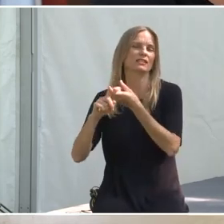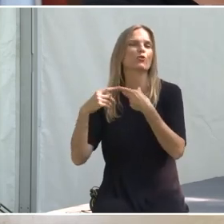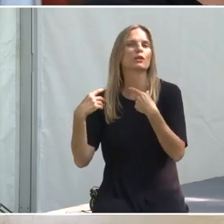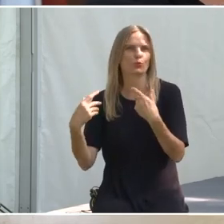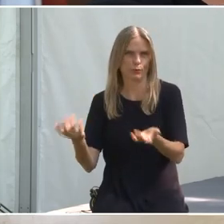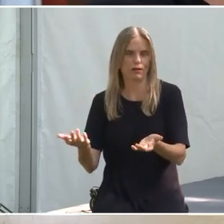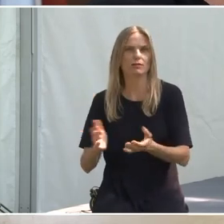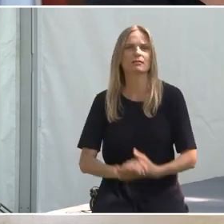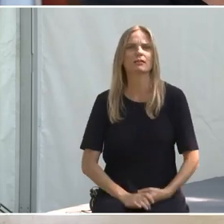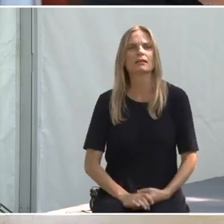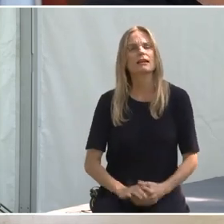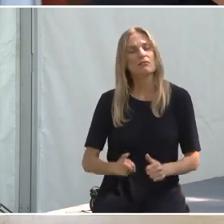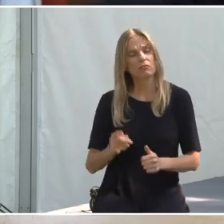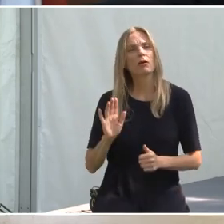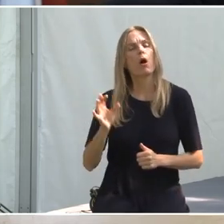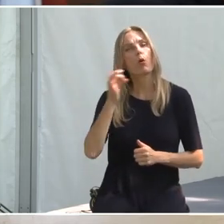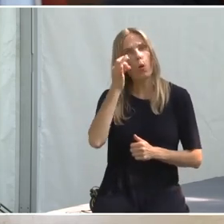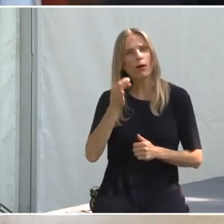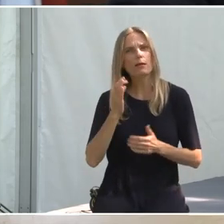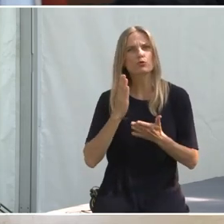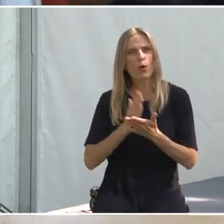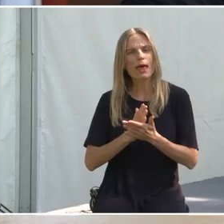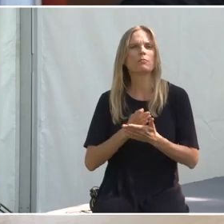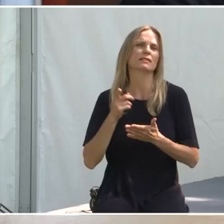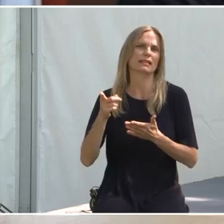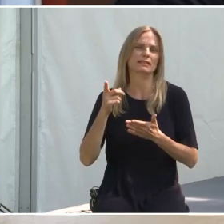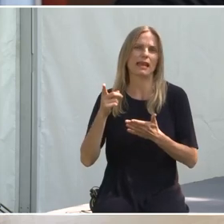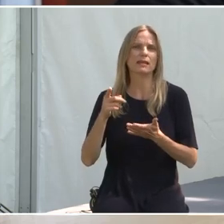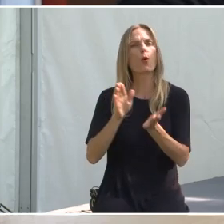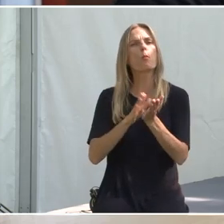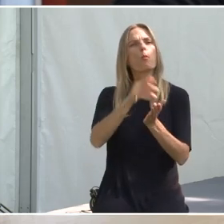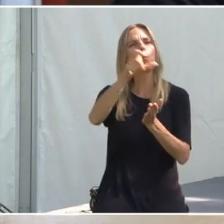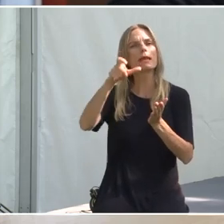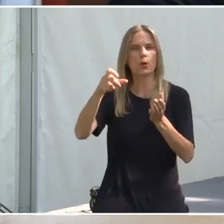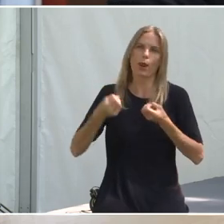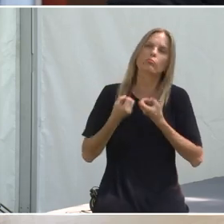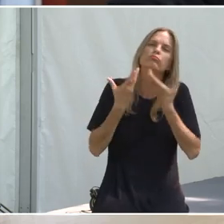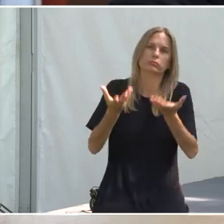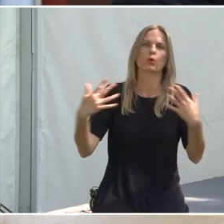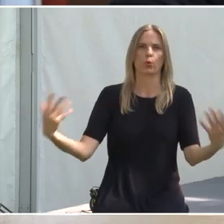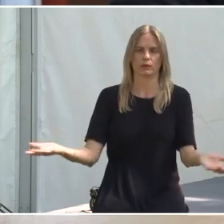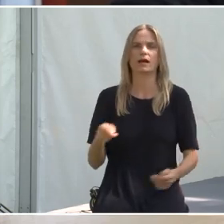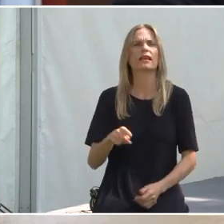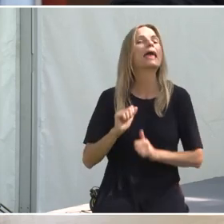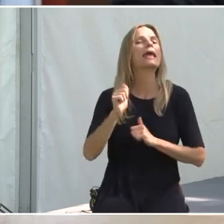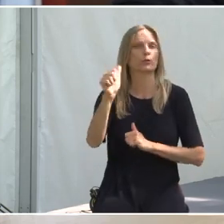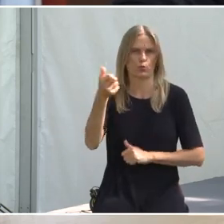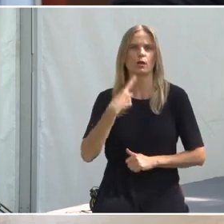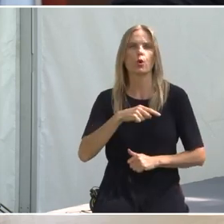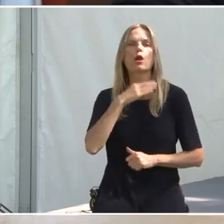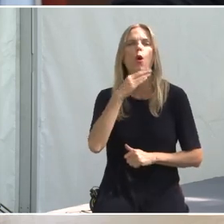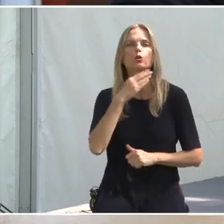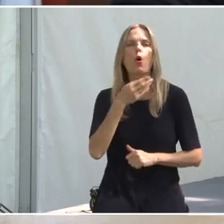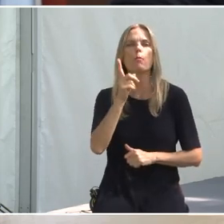an experience of bringing it to the audience. So that was very successful. And in October this year,